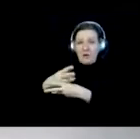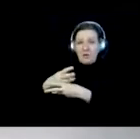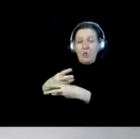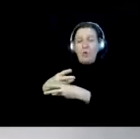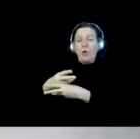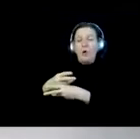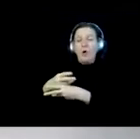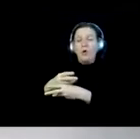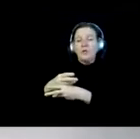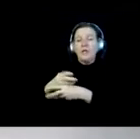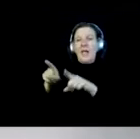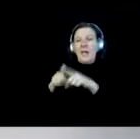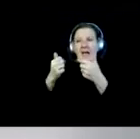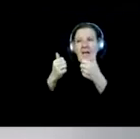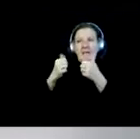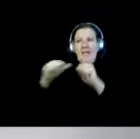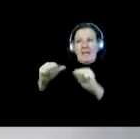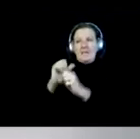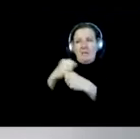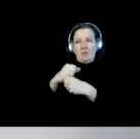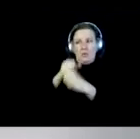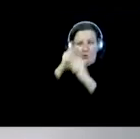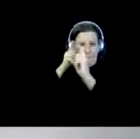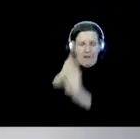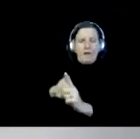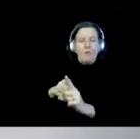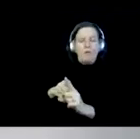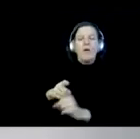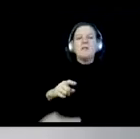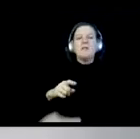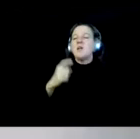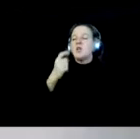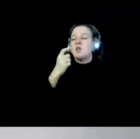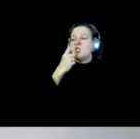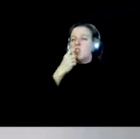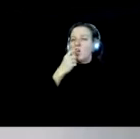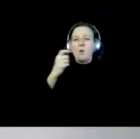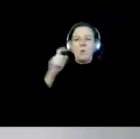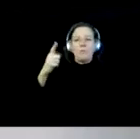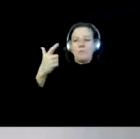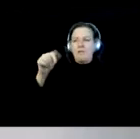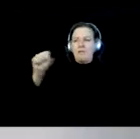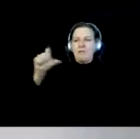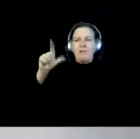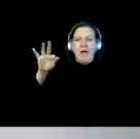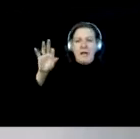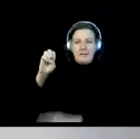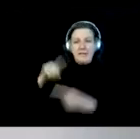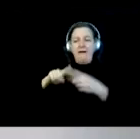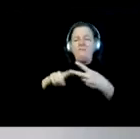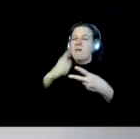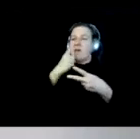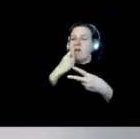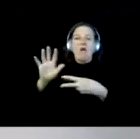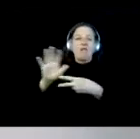And yeah, Glass Life and Red Film both sort of use theory in that way, and kind of